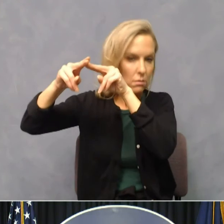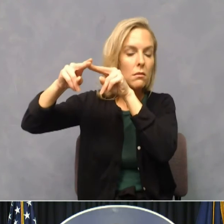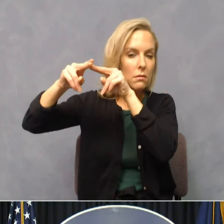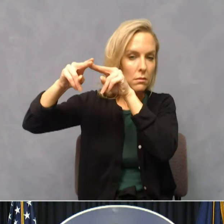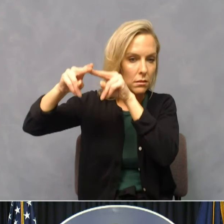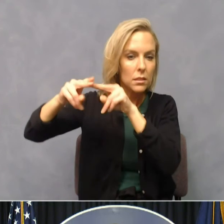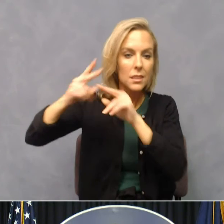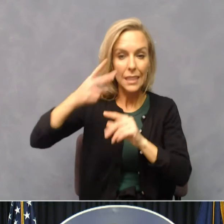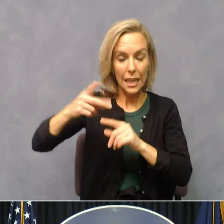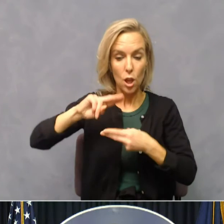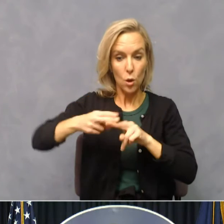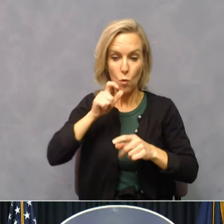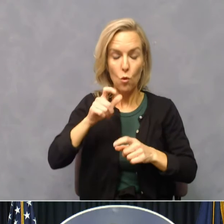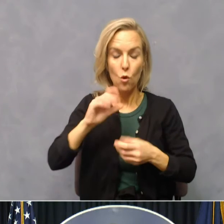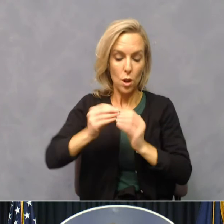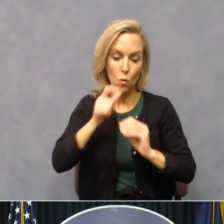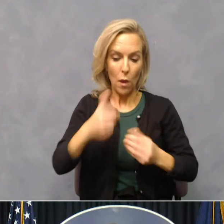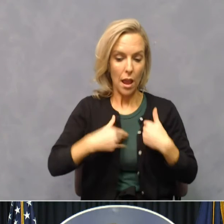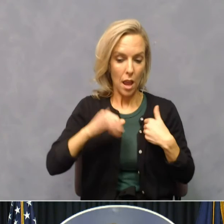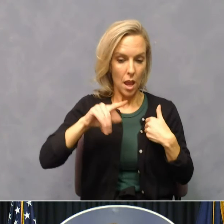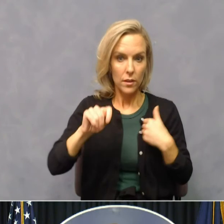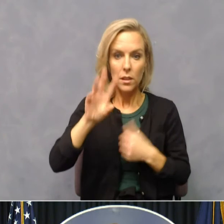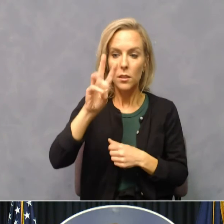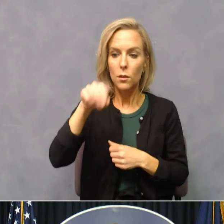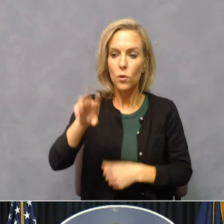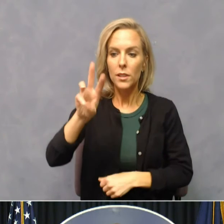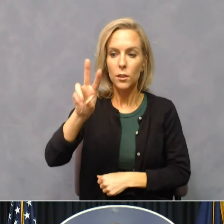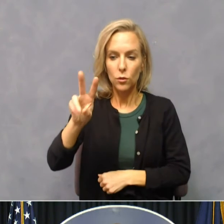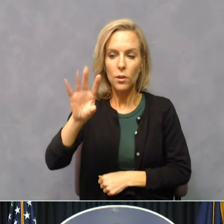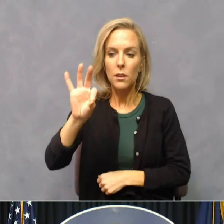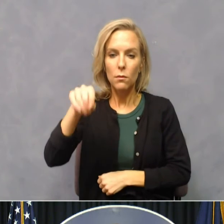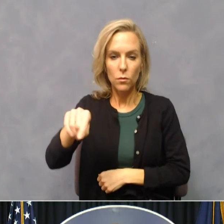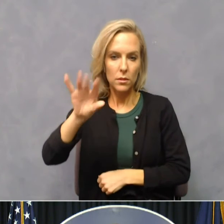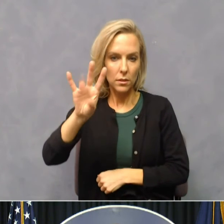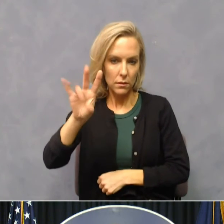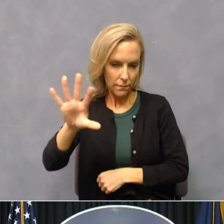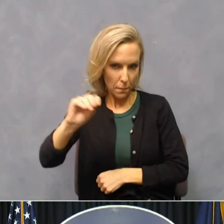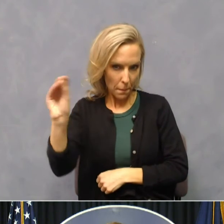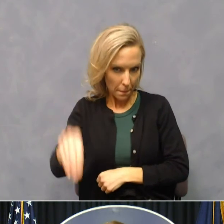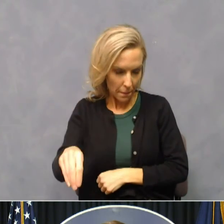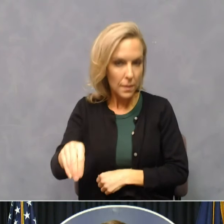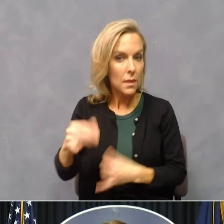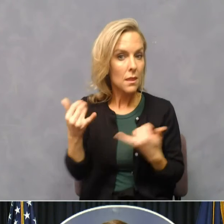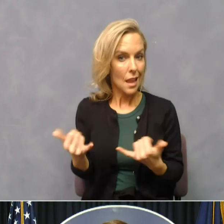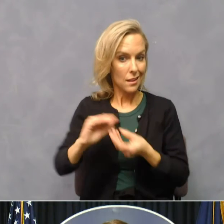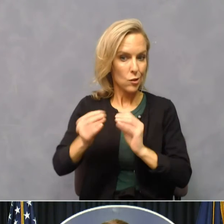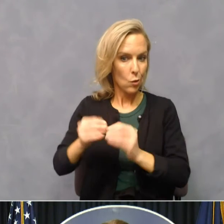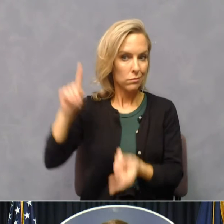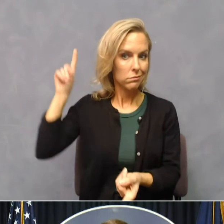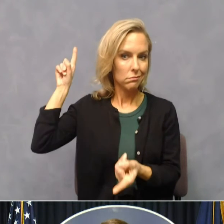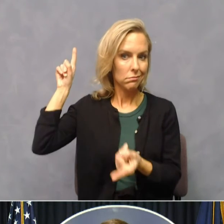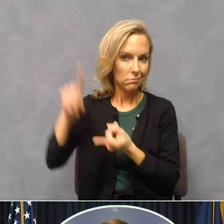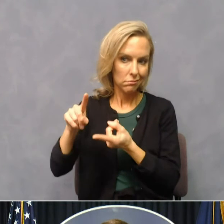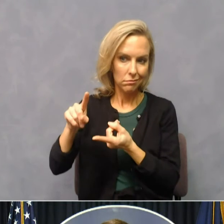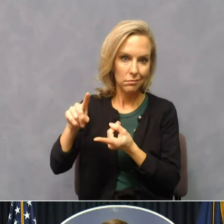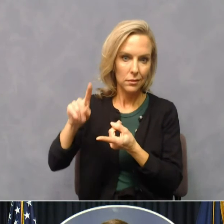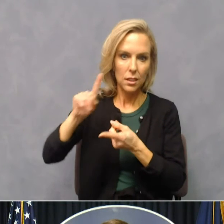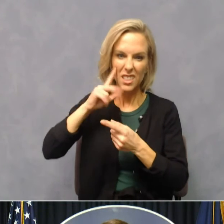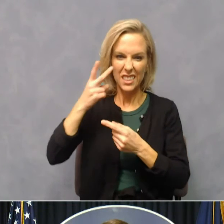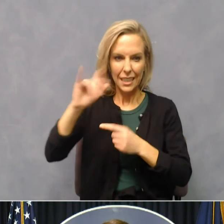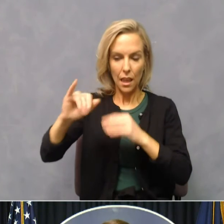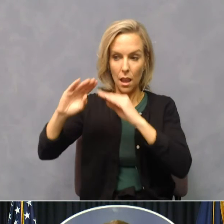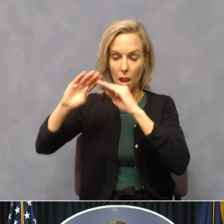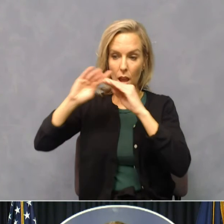really from 3.62% to 9.75%. We're down primarily to a plateau right now